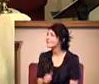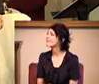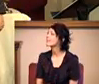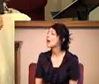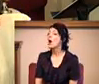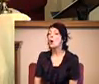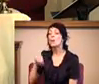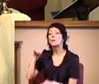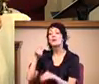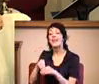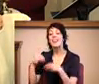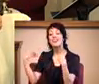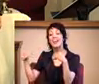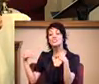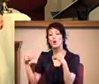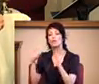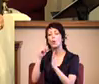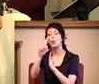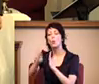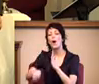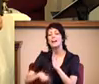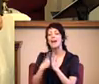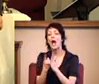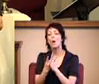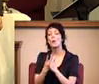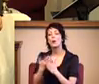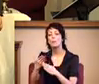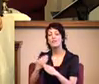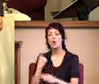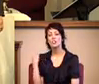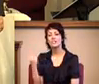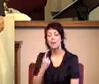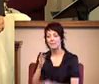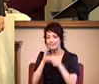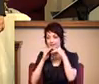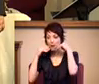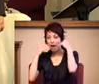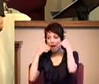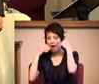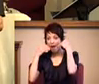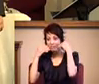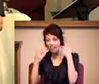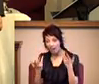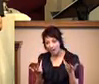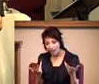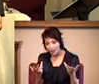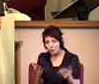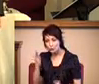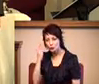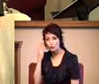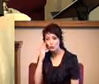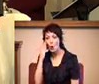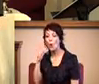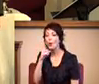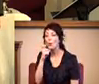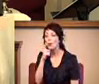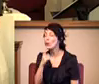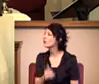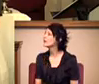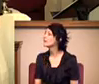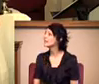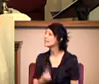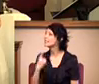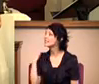we were in that store for an hour before somebody smiled? And do you know who it was? It